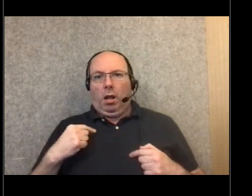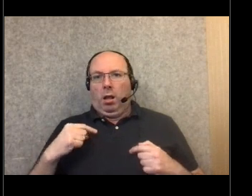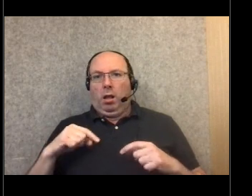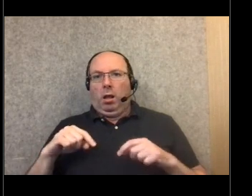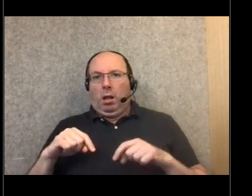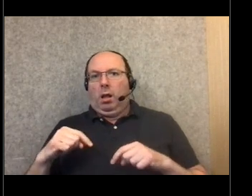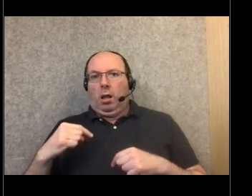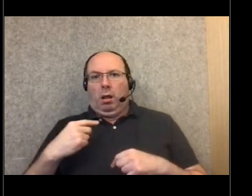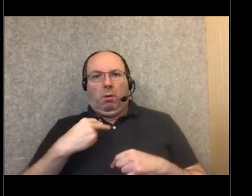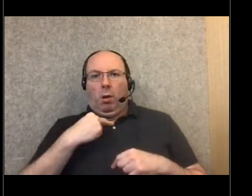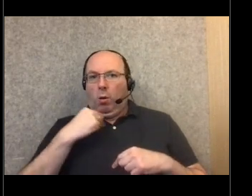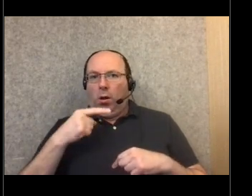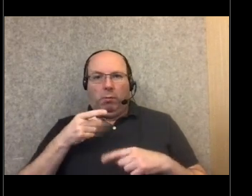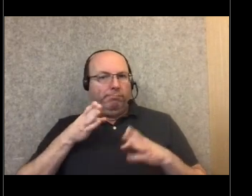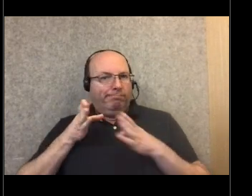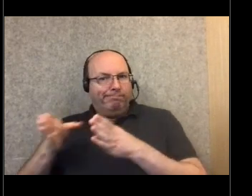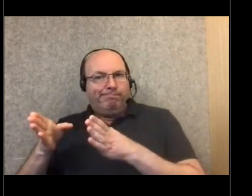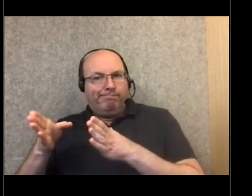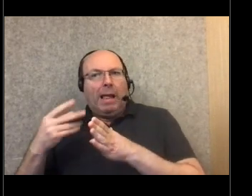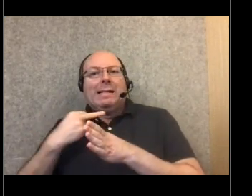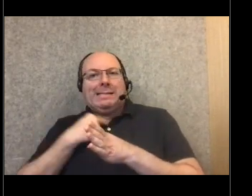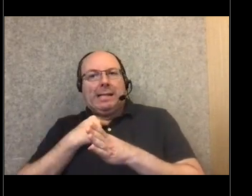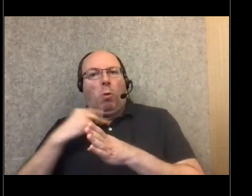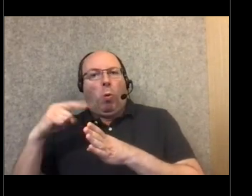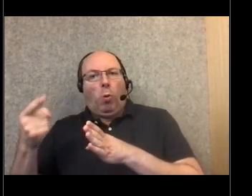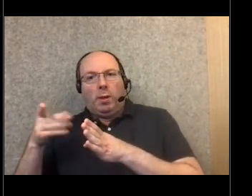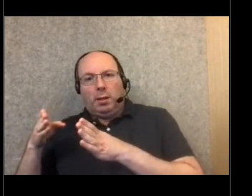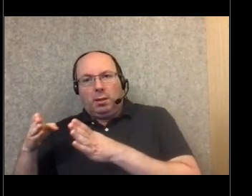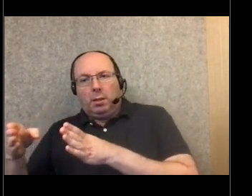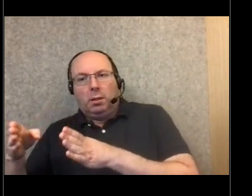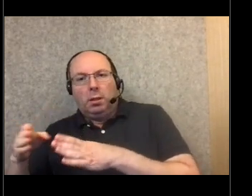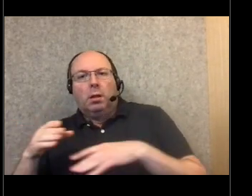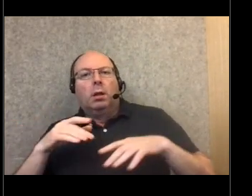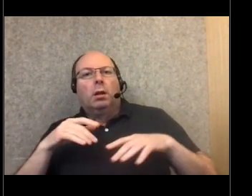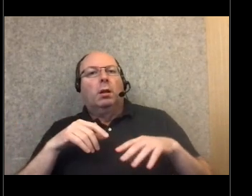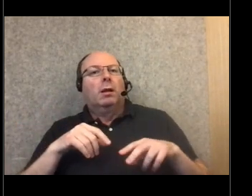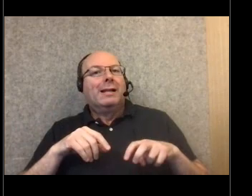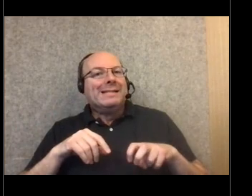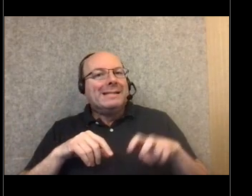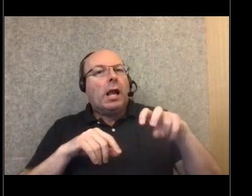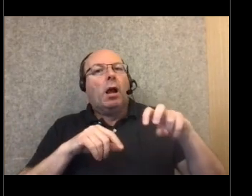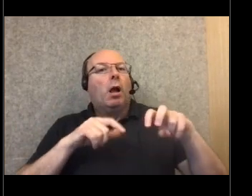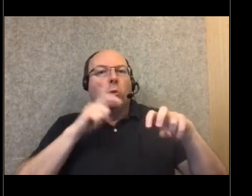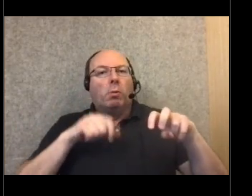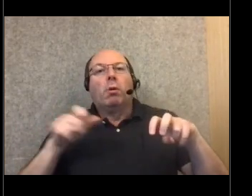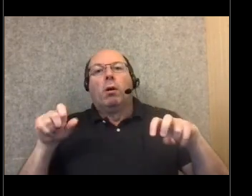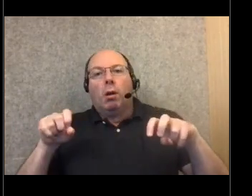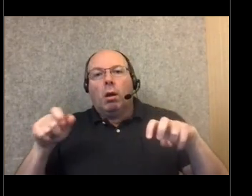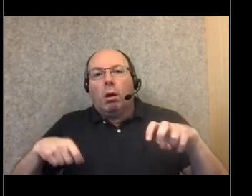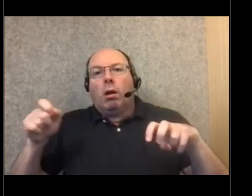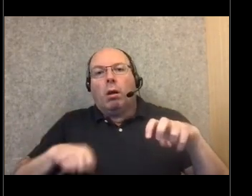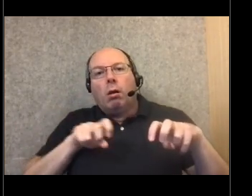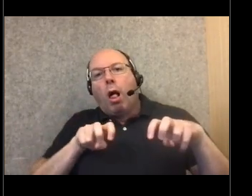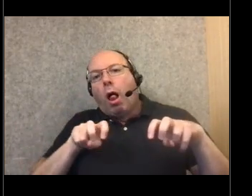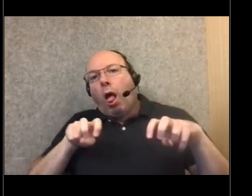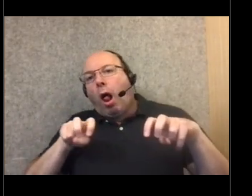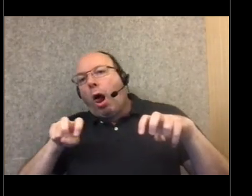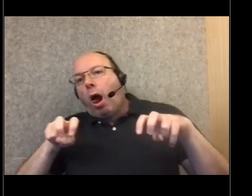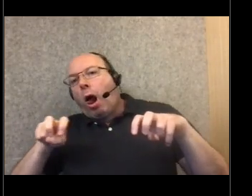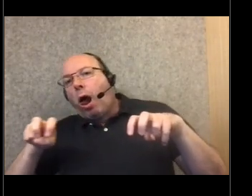two, such as the ramp, need not travel an unreasonable additional distance.